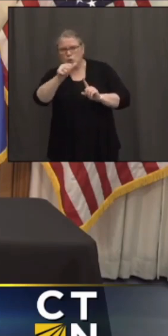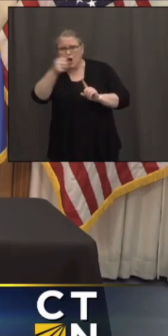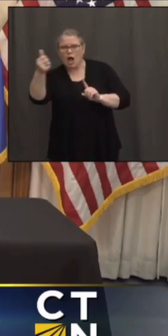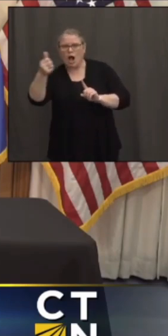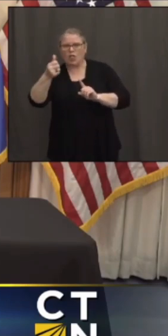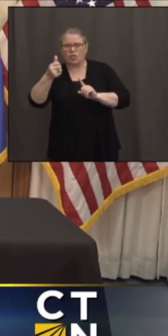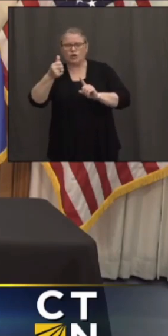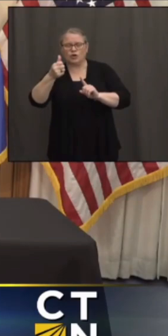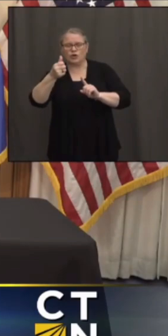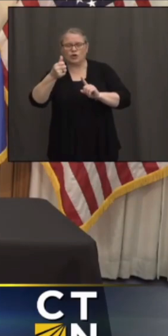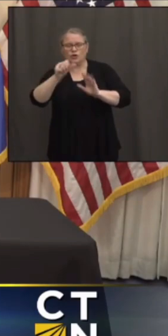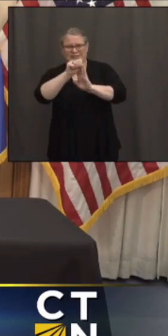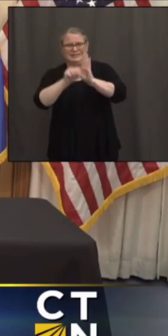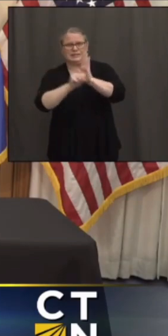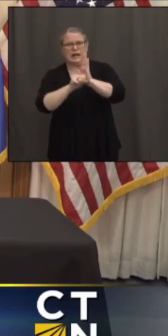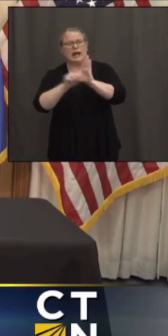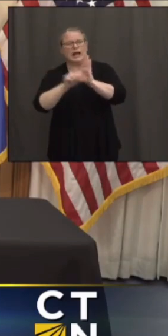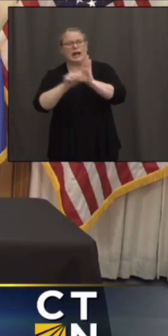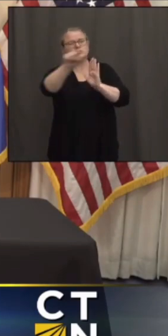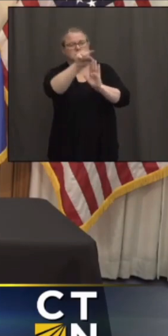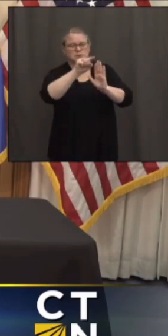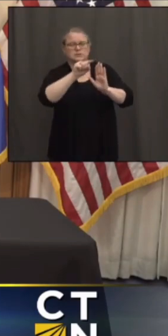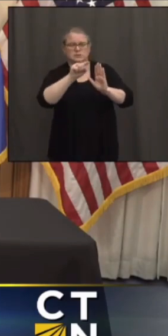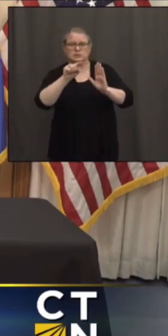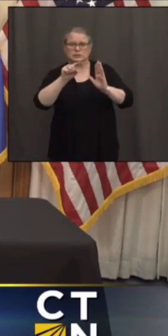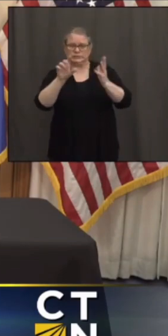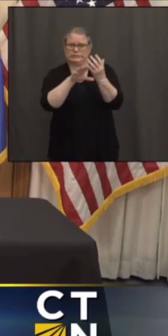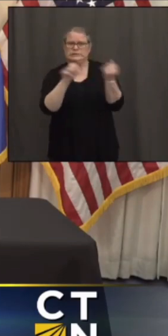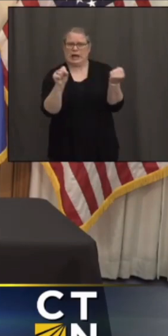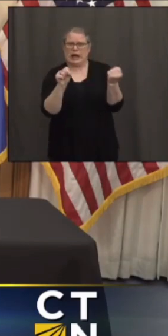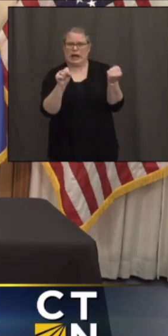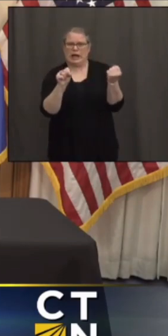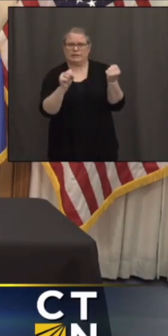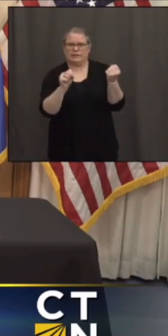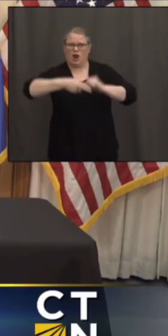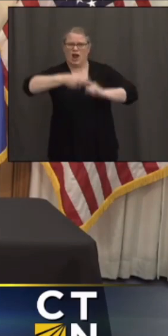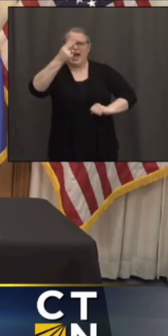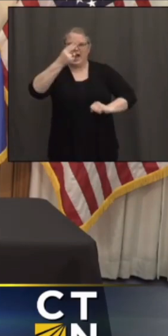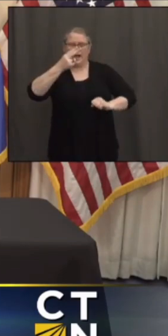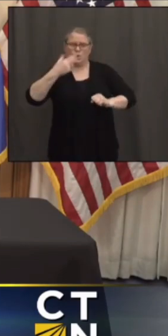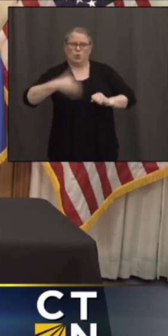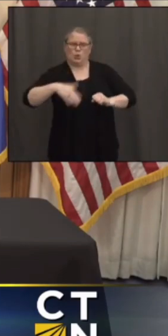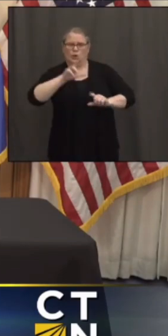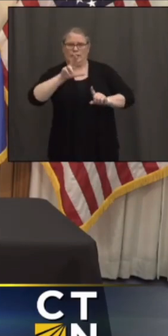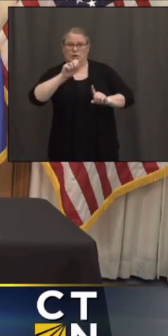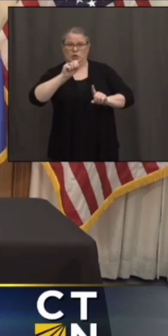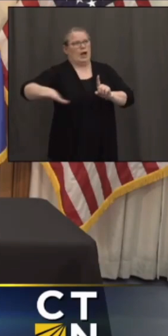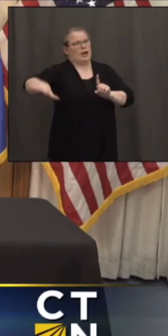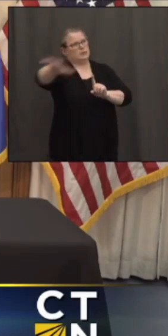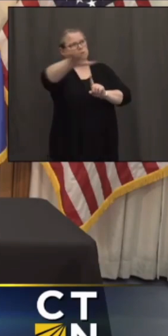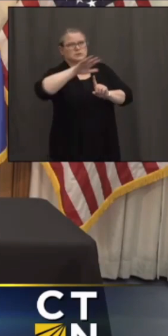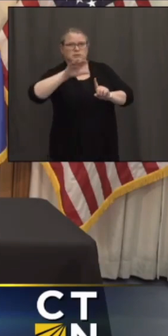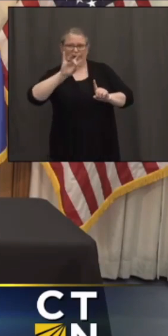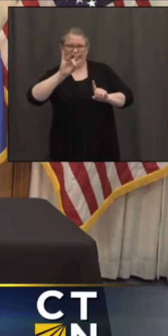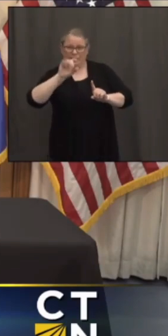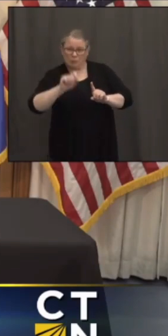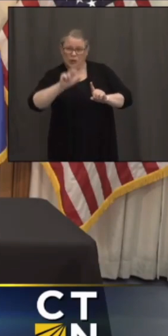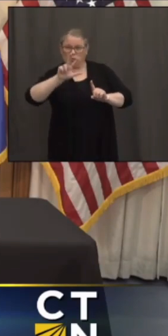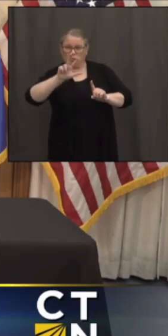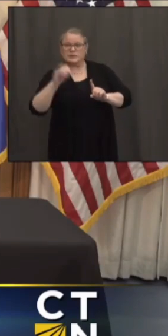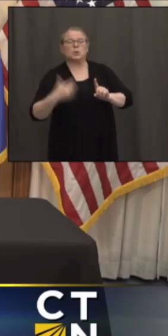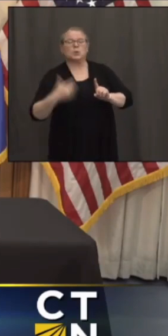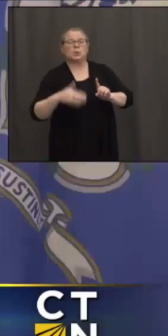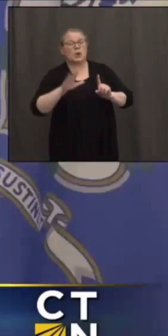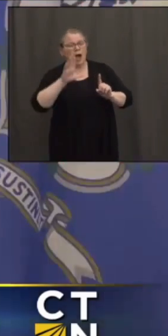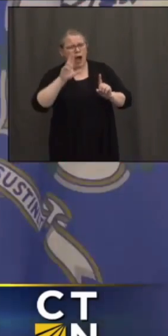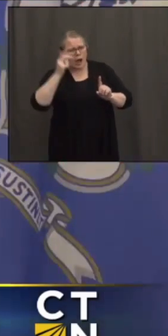the states for third highest in the country. Do you know why the rate was so high, and how do you plan to address it?